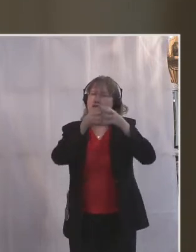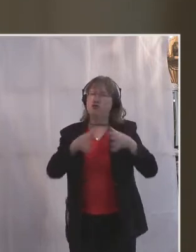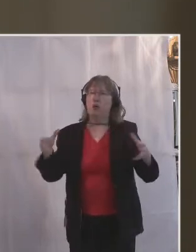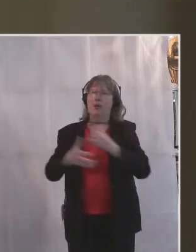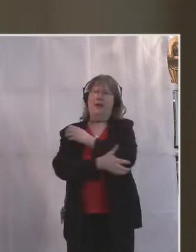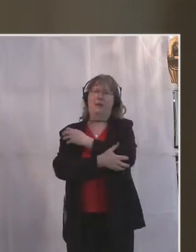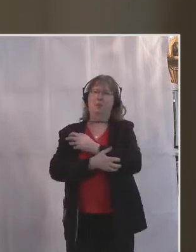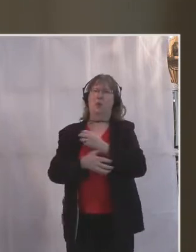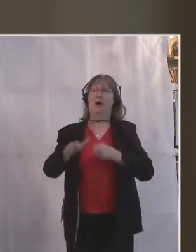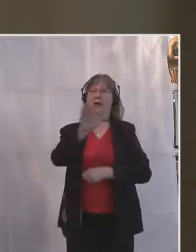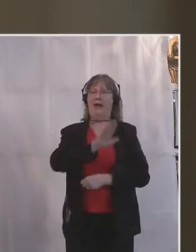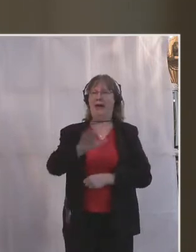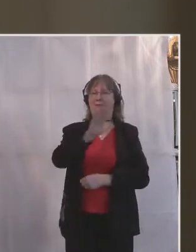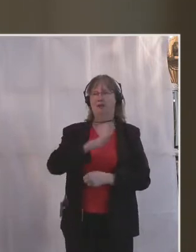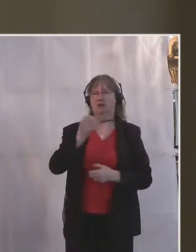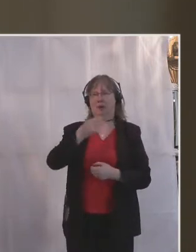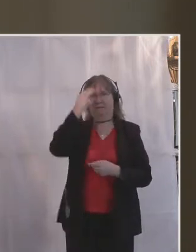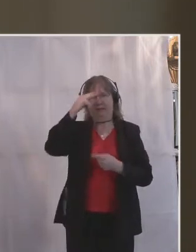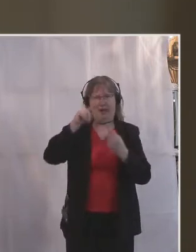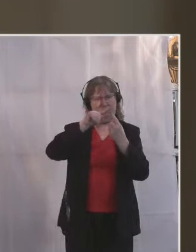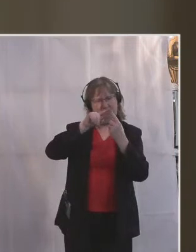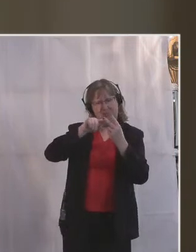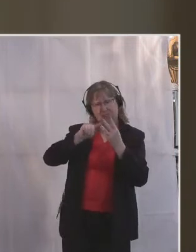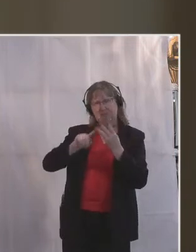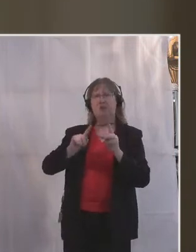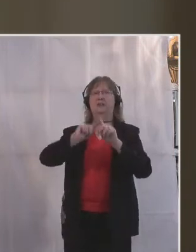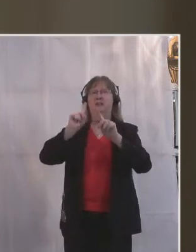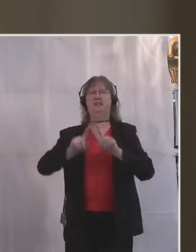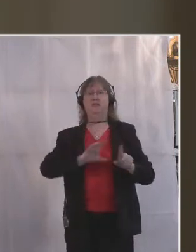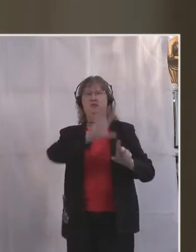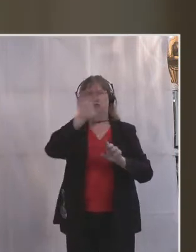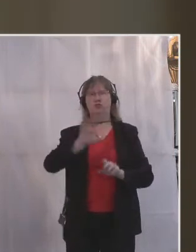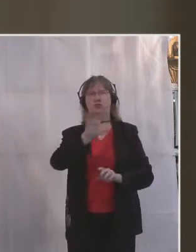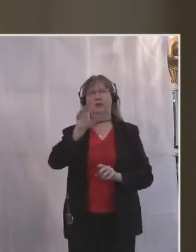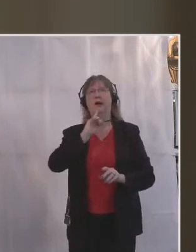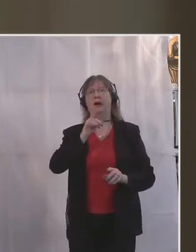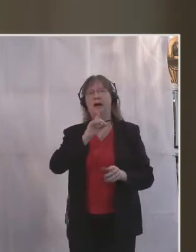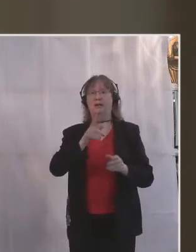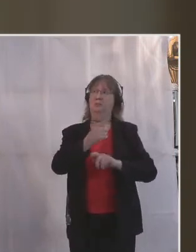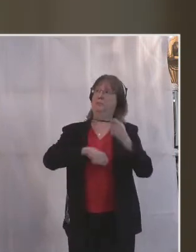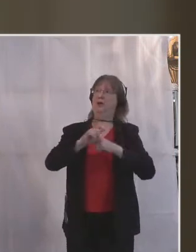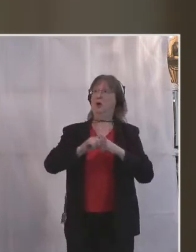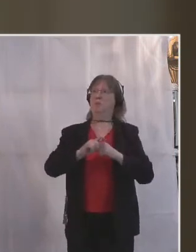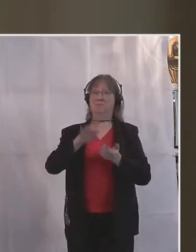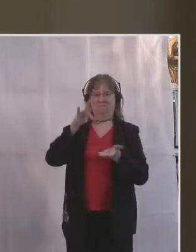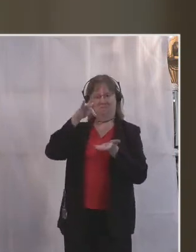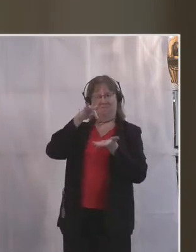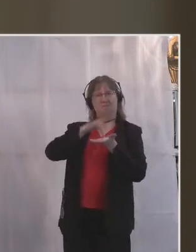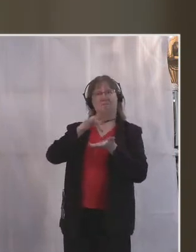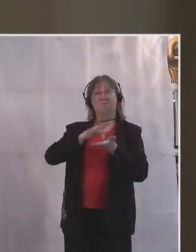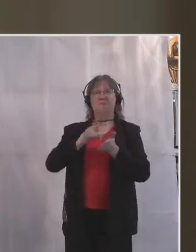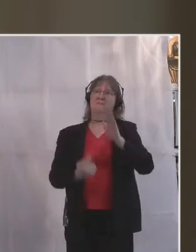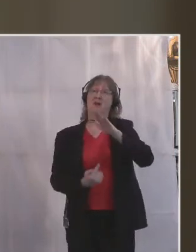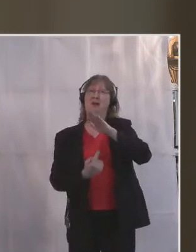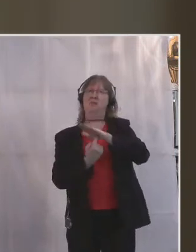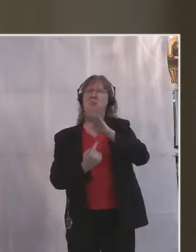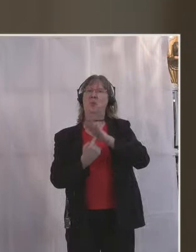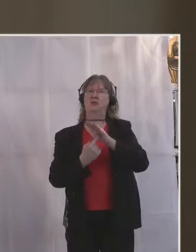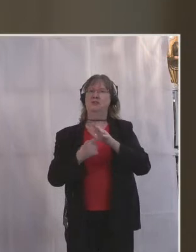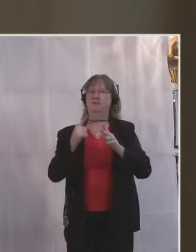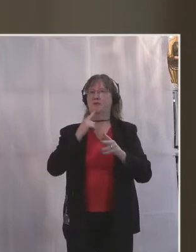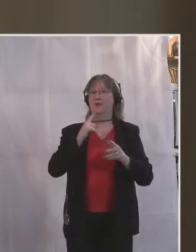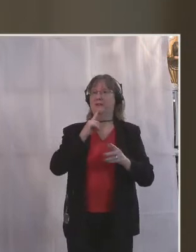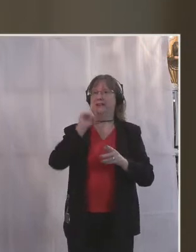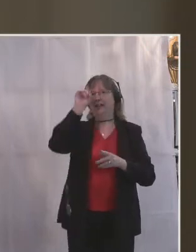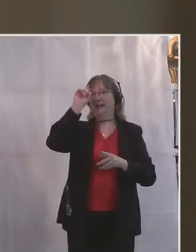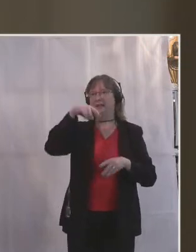our economy and to work hard for the UK and to make Europe the epicentre of the global innovation map, but actually to do